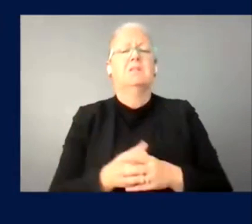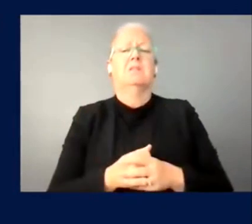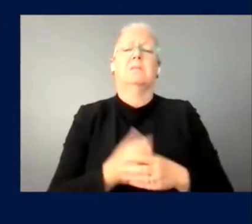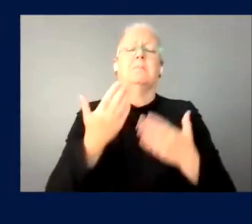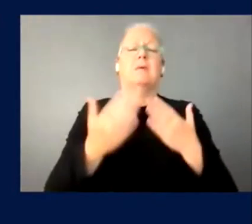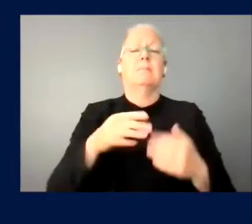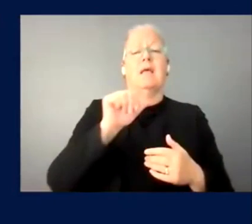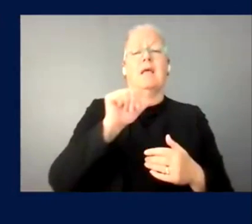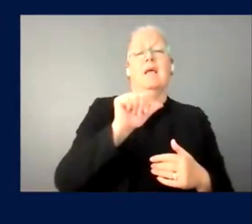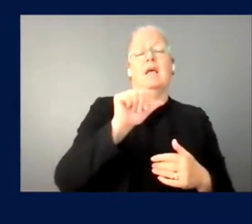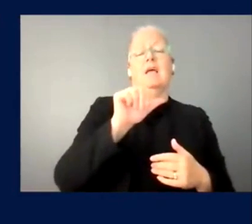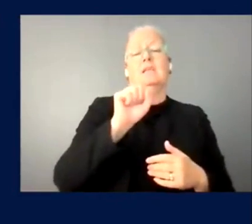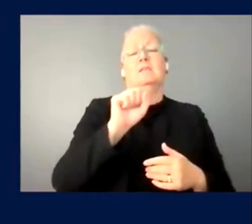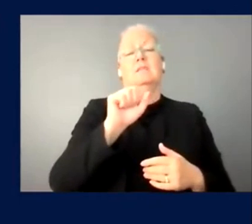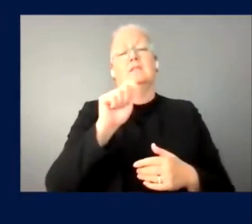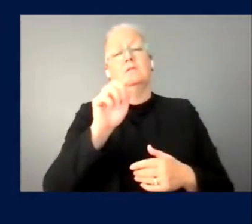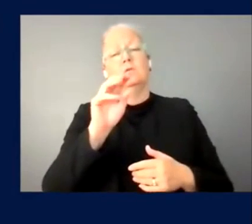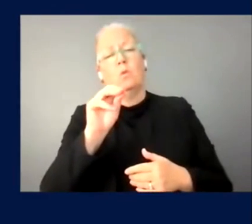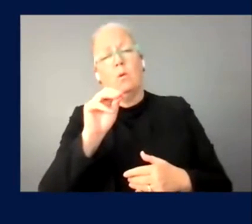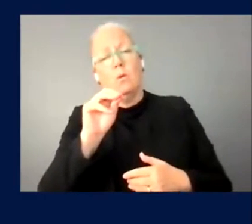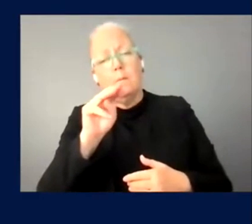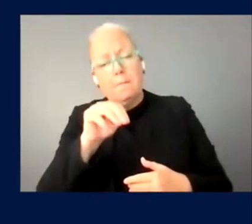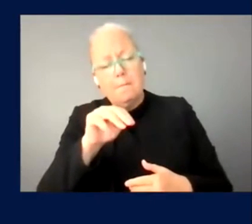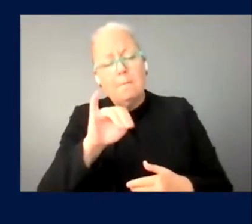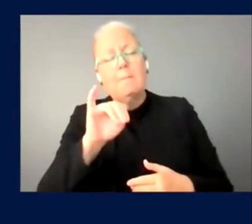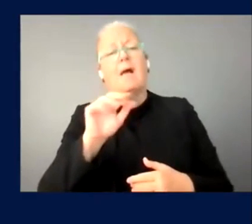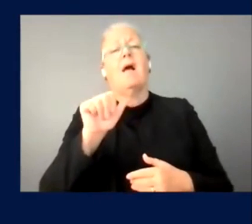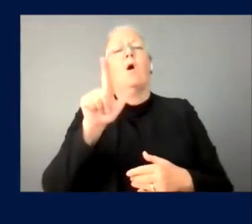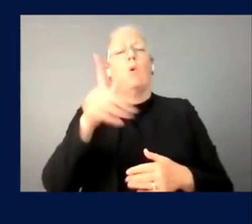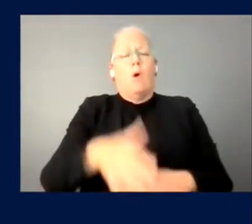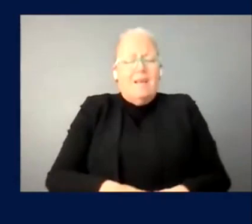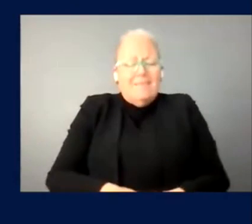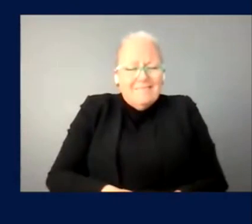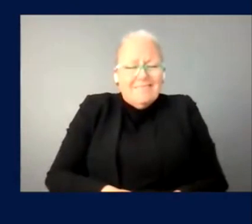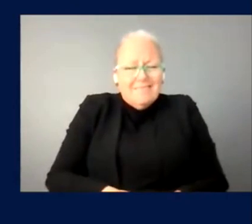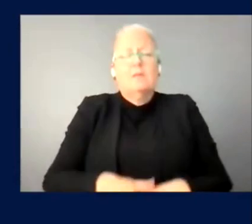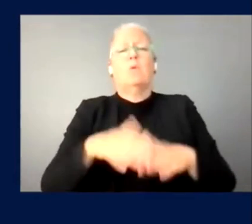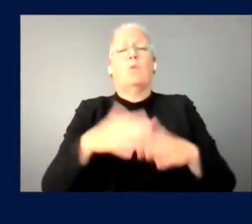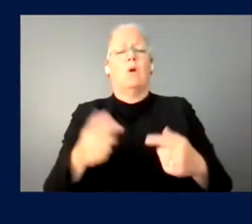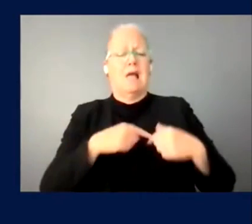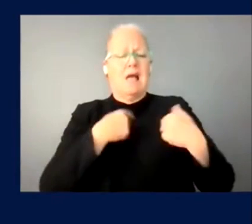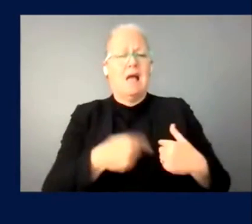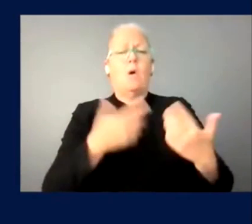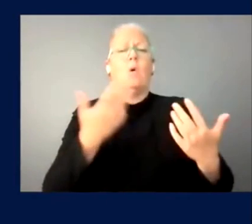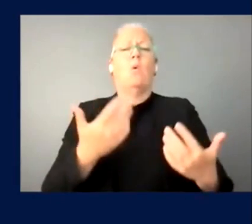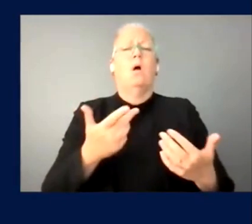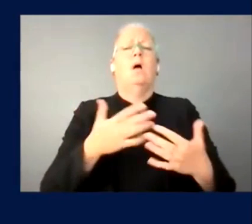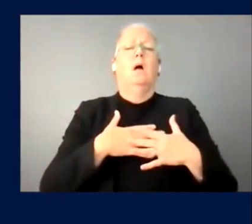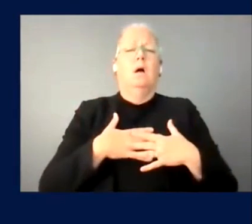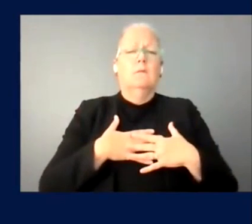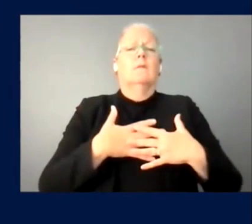with endometriosis, or people that have heart and breathing conditions, to name but a few.